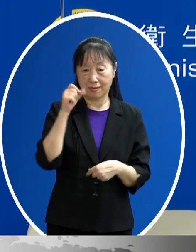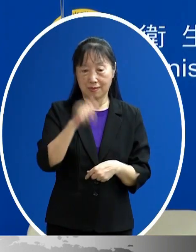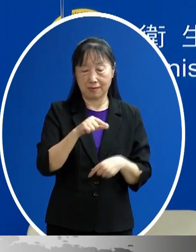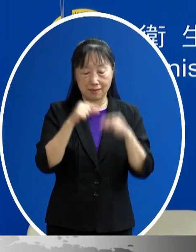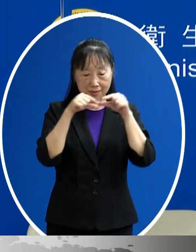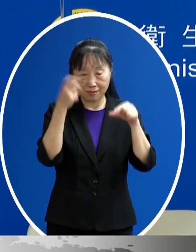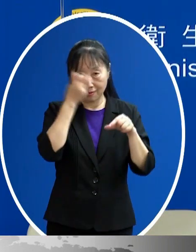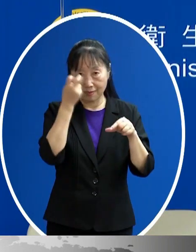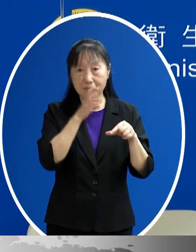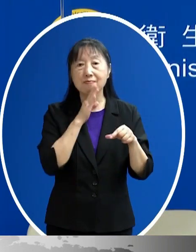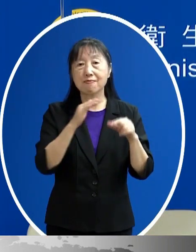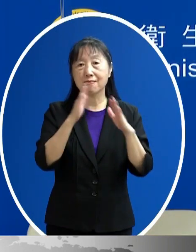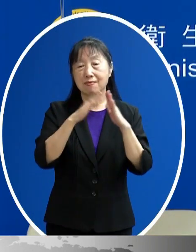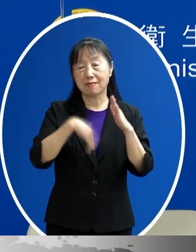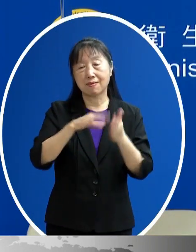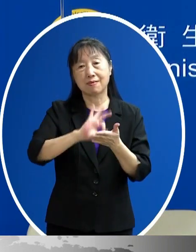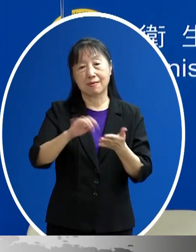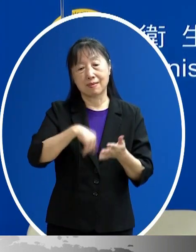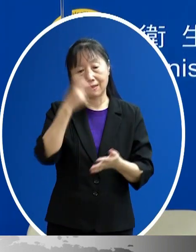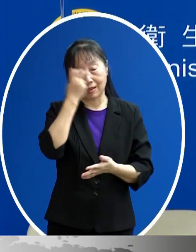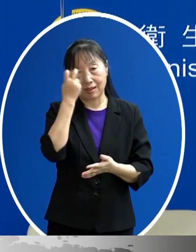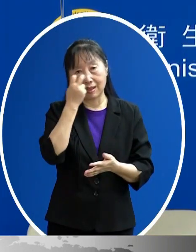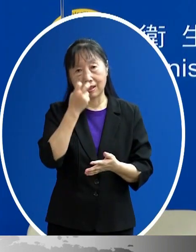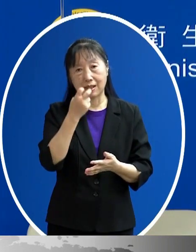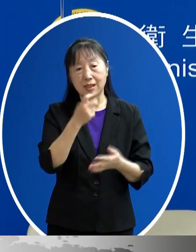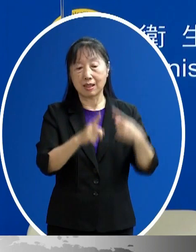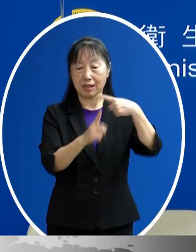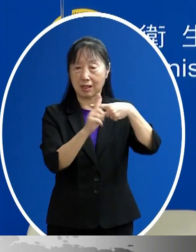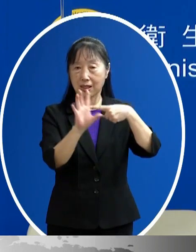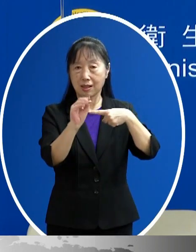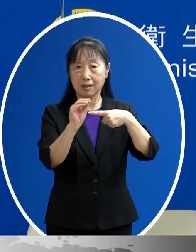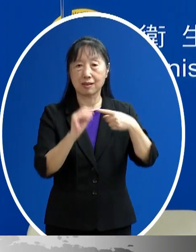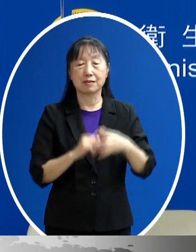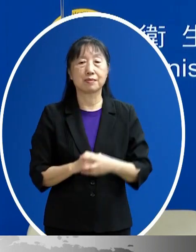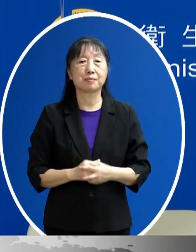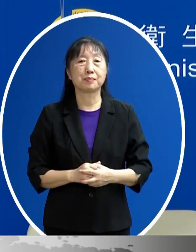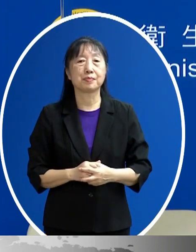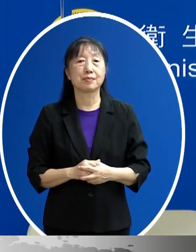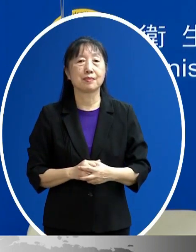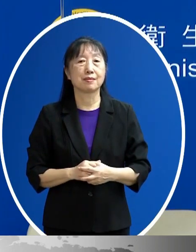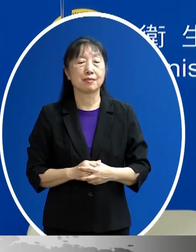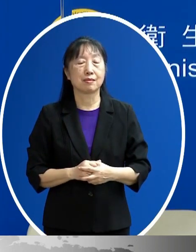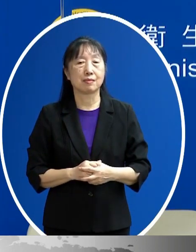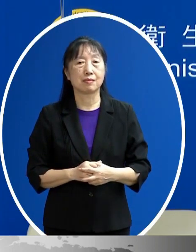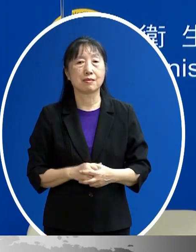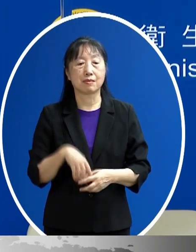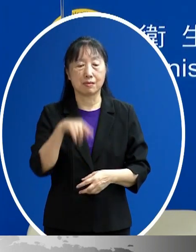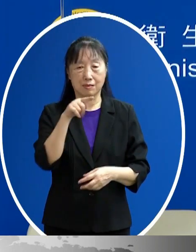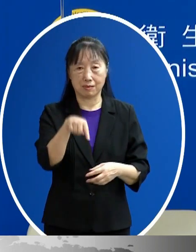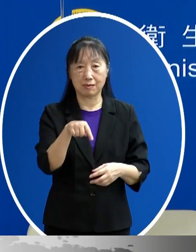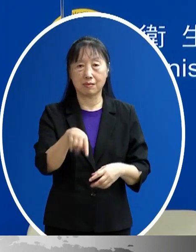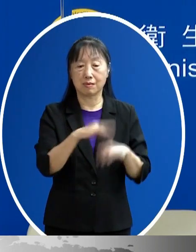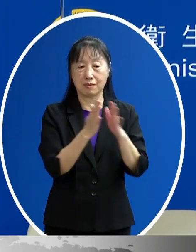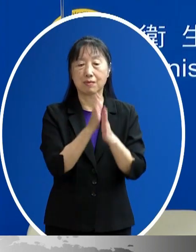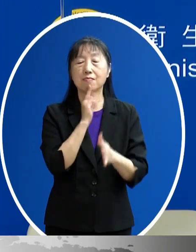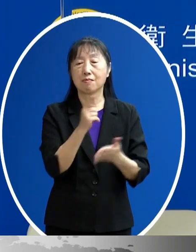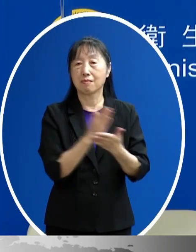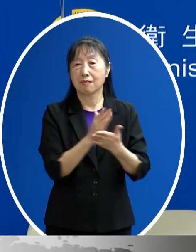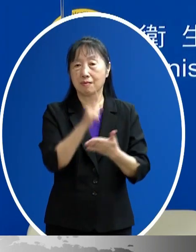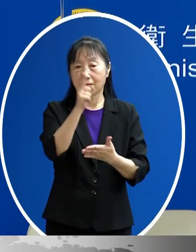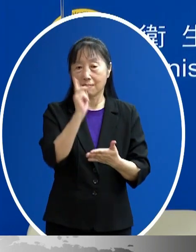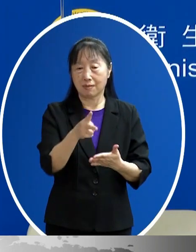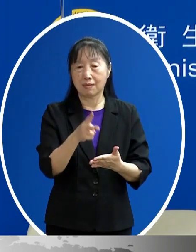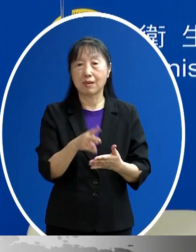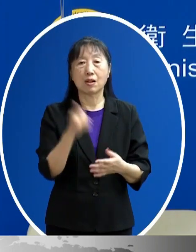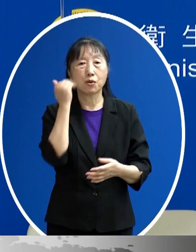PCR test and a CT value below 30, or a positive result on an antigen or nucleic acid rapid test. Once